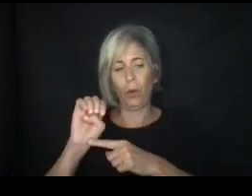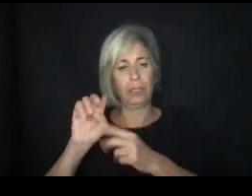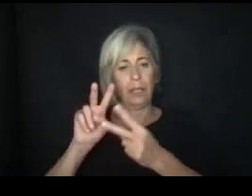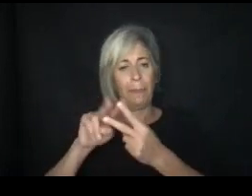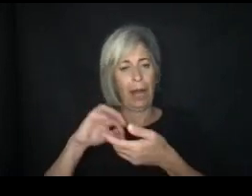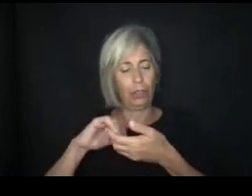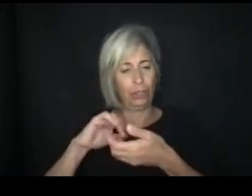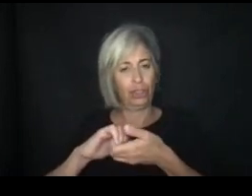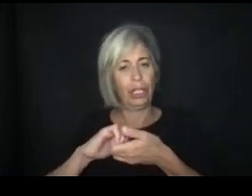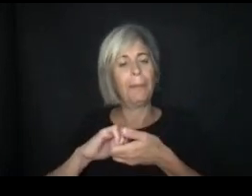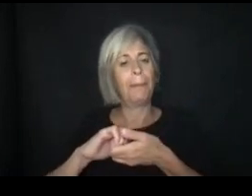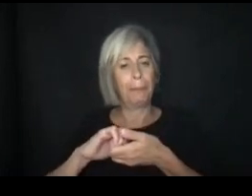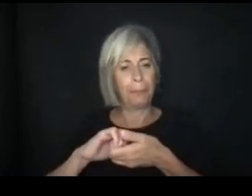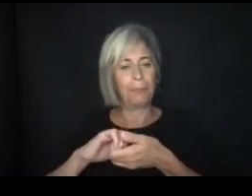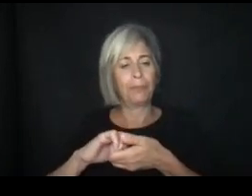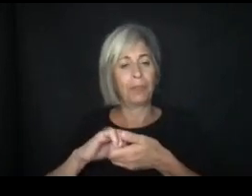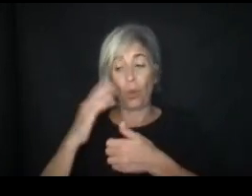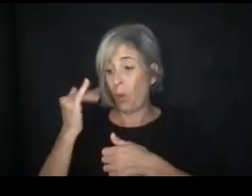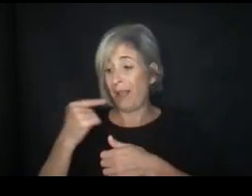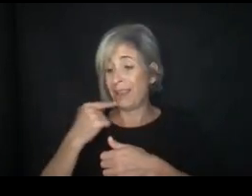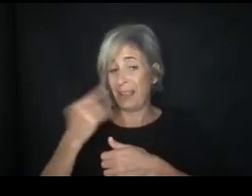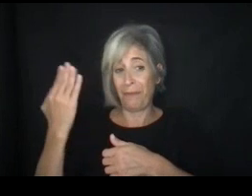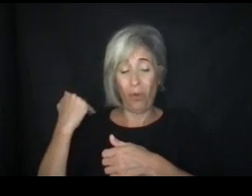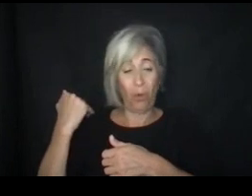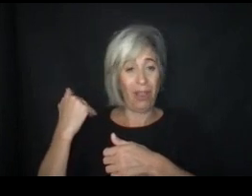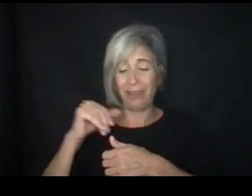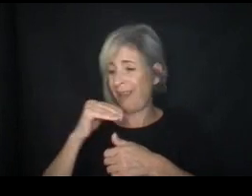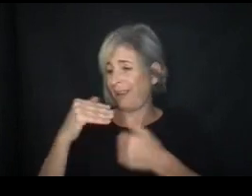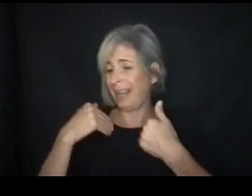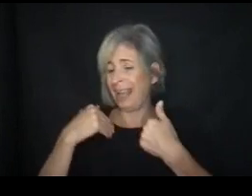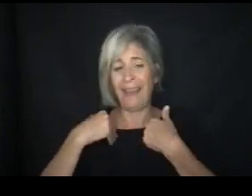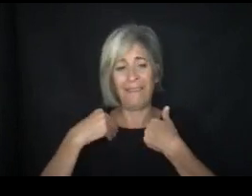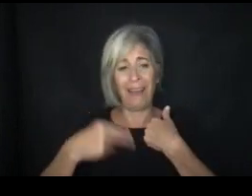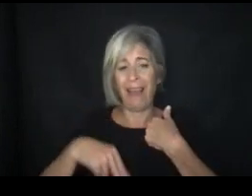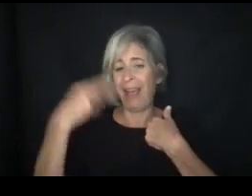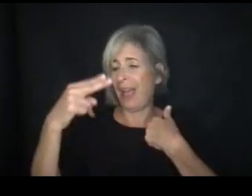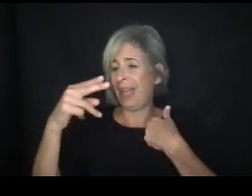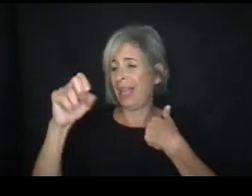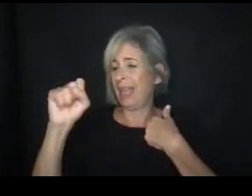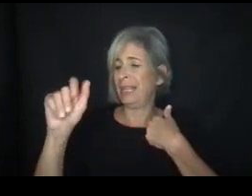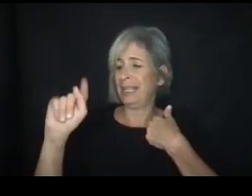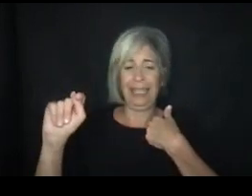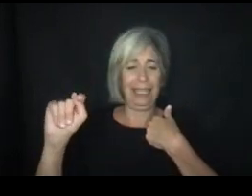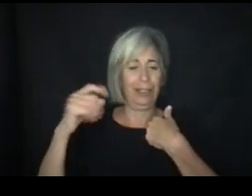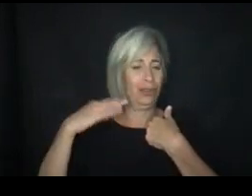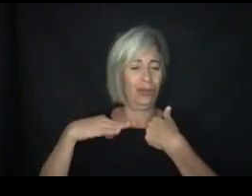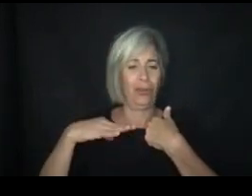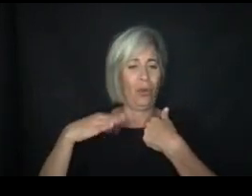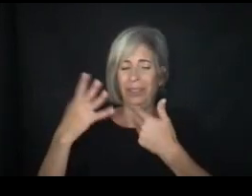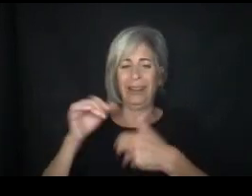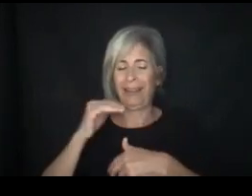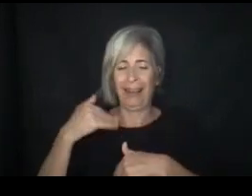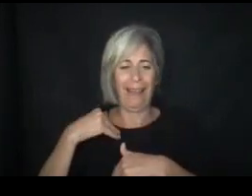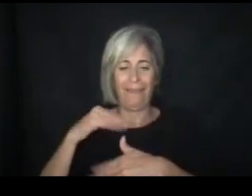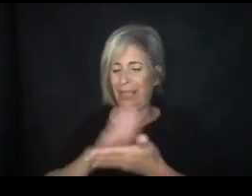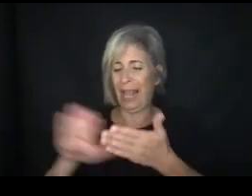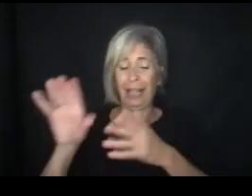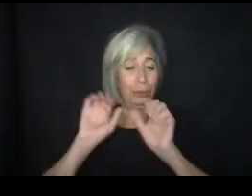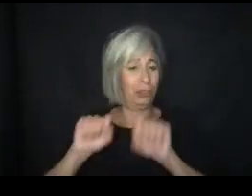partnership, because like I said, they're not going to have high SAT scores and college